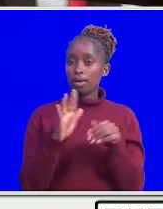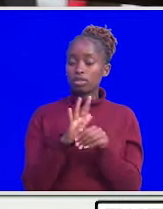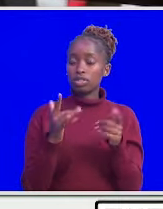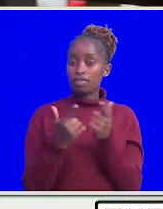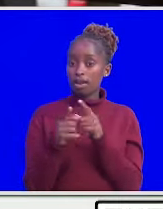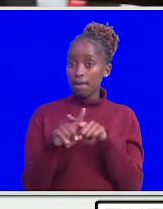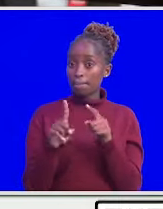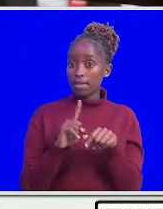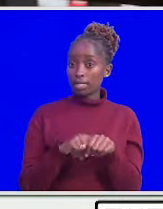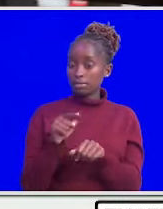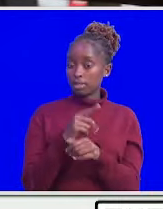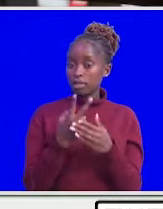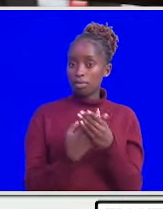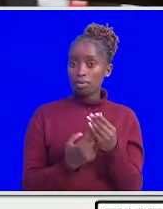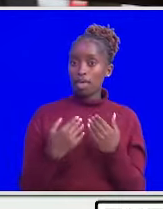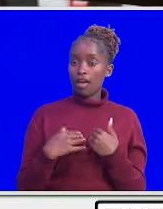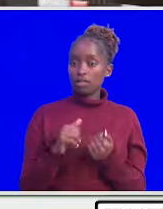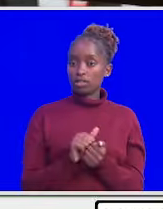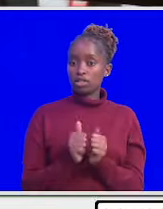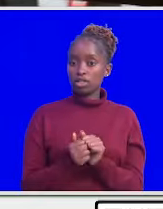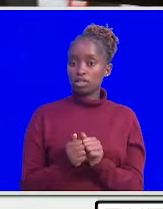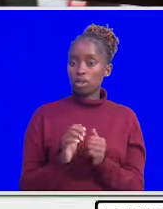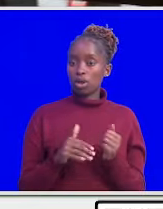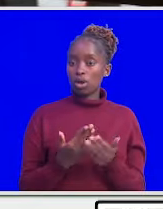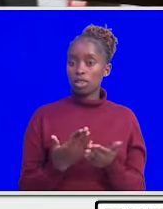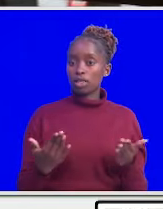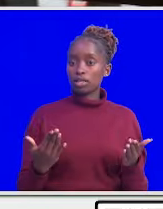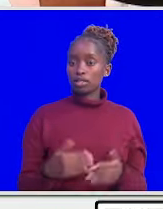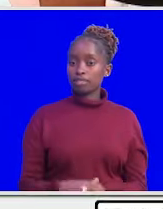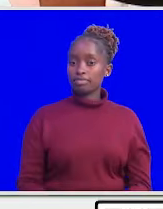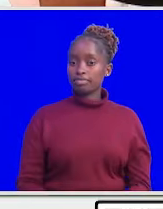both are color-changing threads.